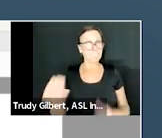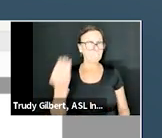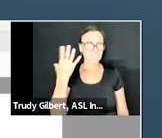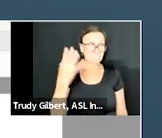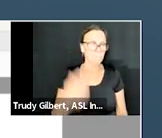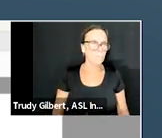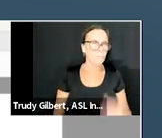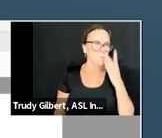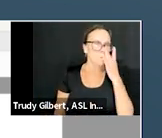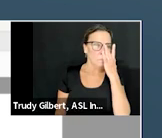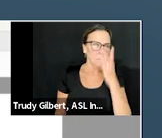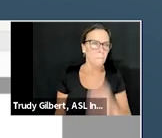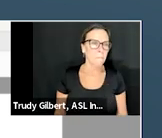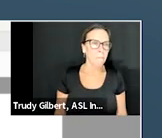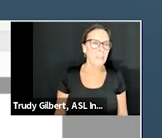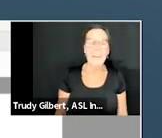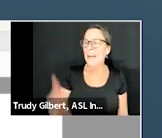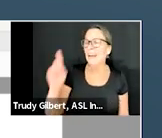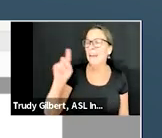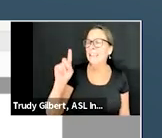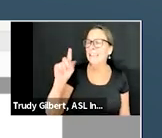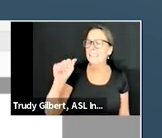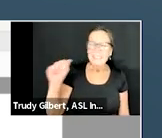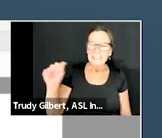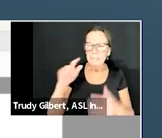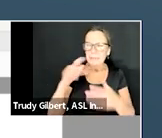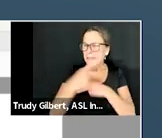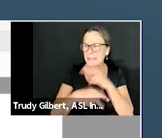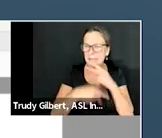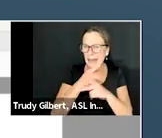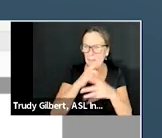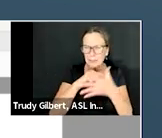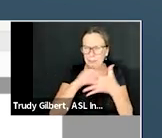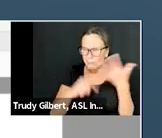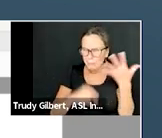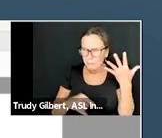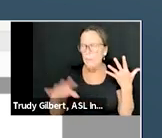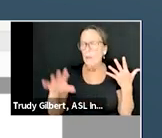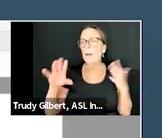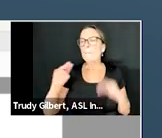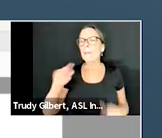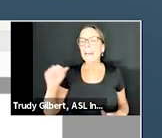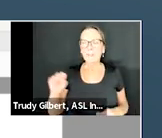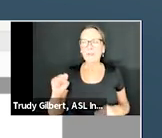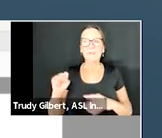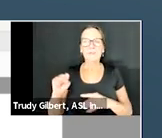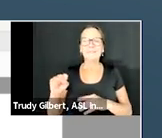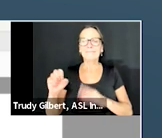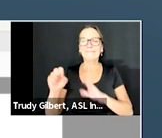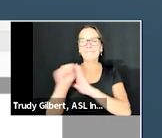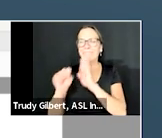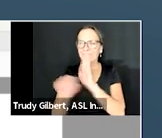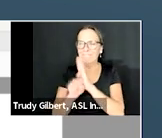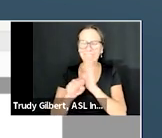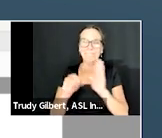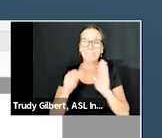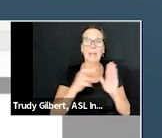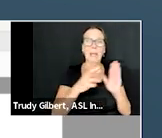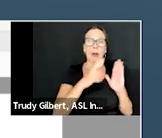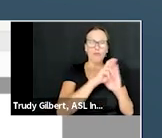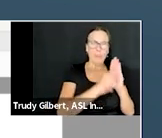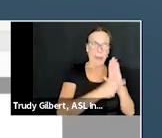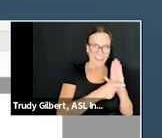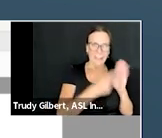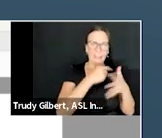So the disability types in the Massachusetts state special education regulations are